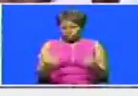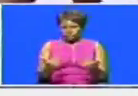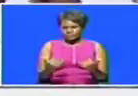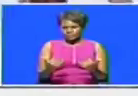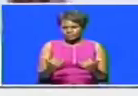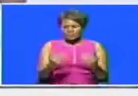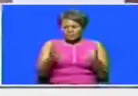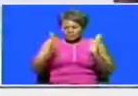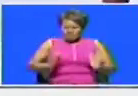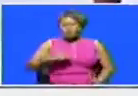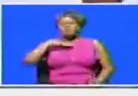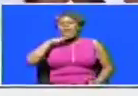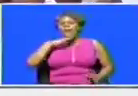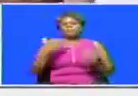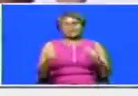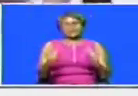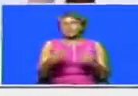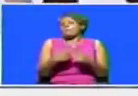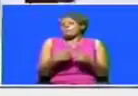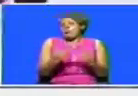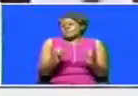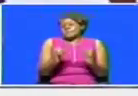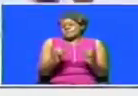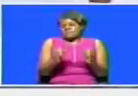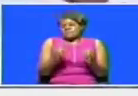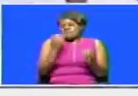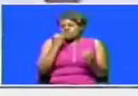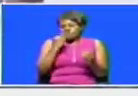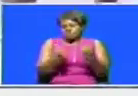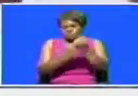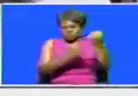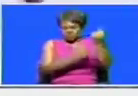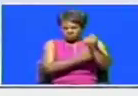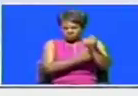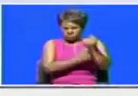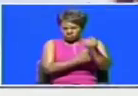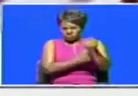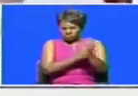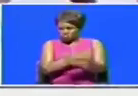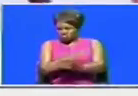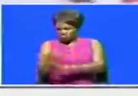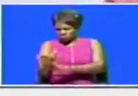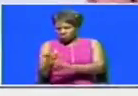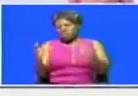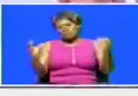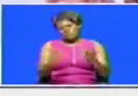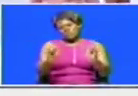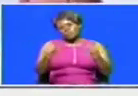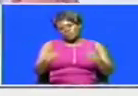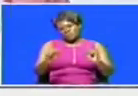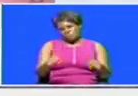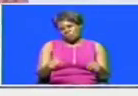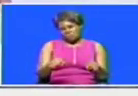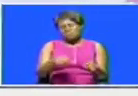human deaths have been reported, but should the diversion of food donations continue unabated, residents of Fafi could